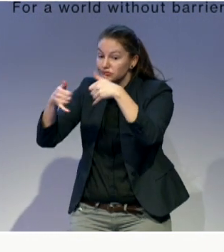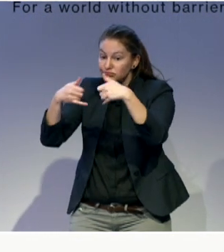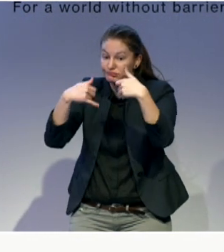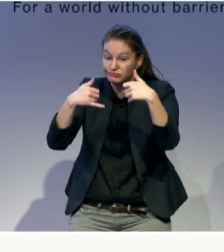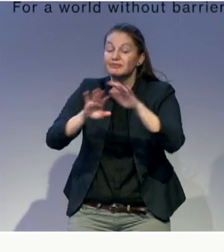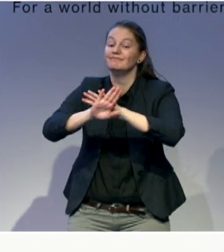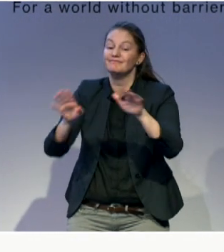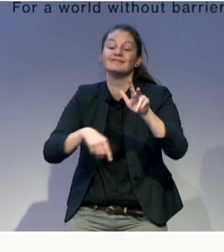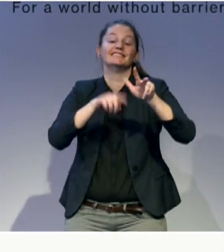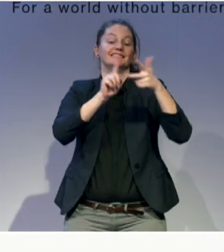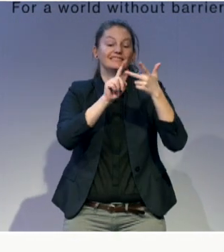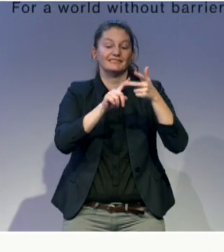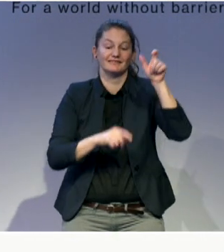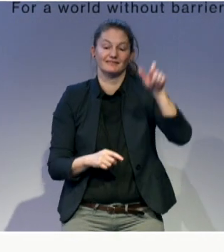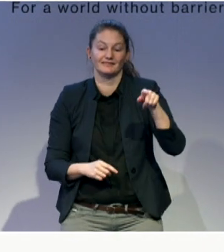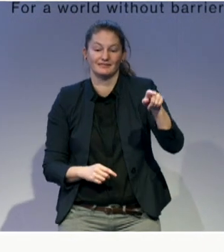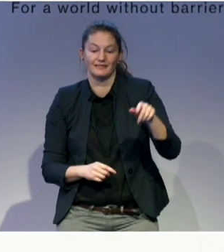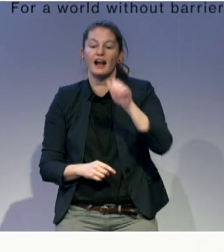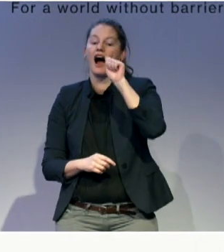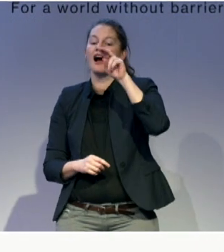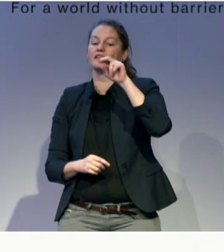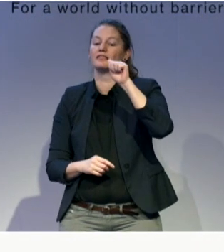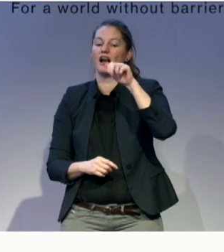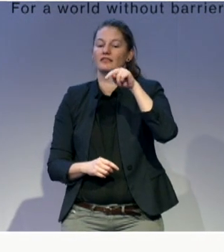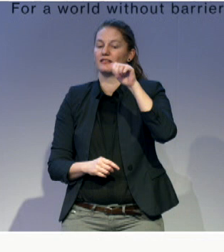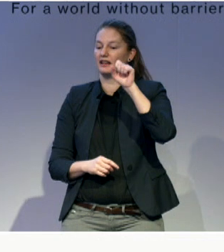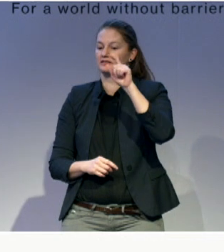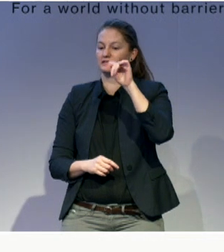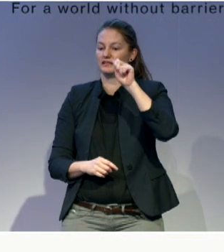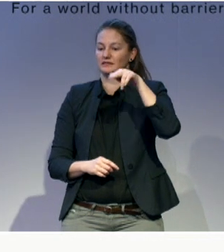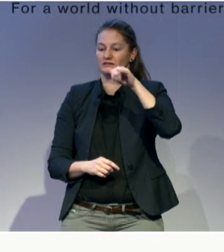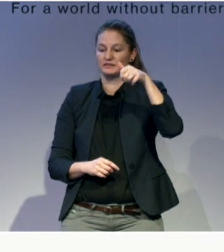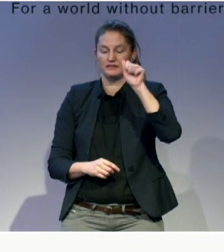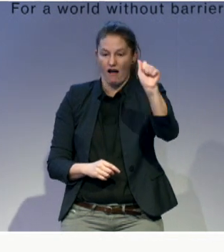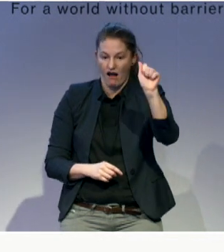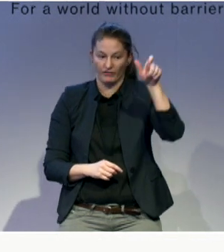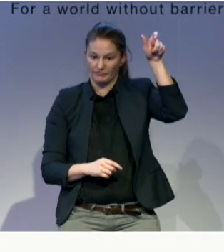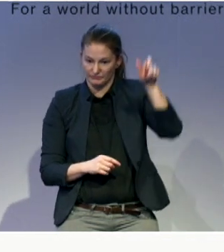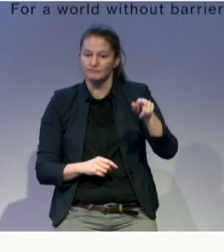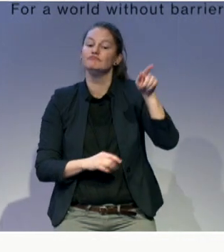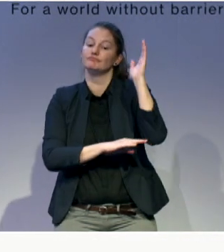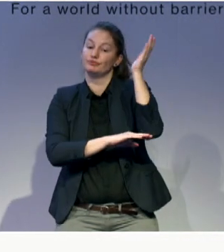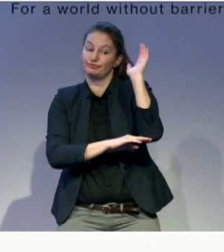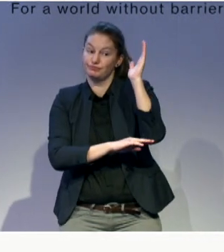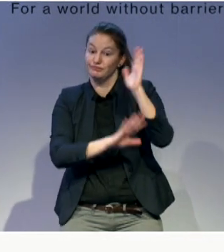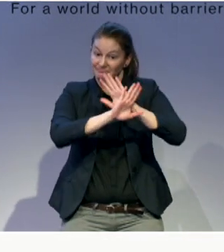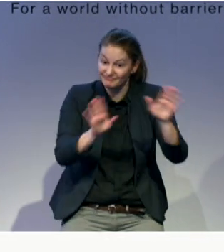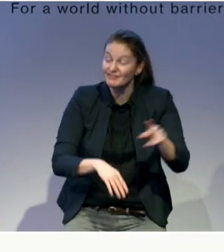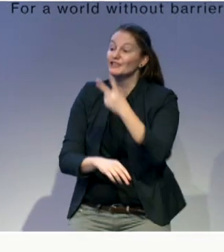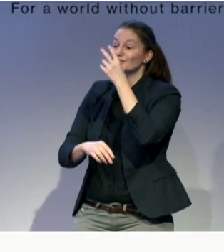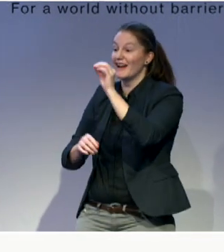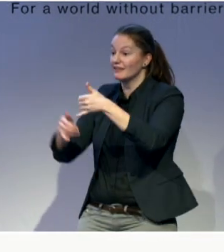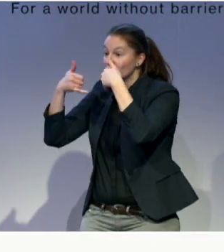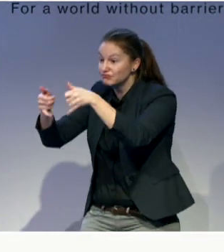have the troublemaker, Rick Kessler. And after that, we're going to have the hymn again, a singing, and then we got food. So